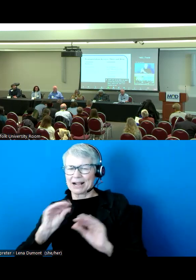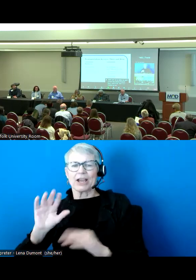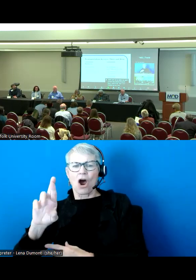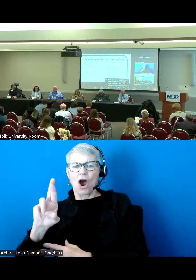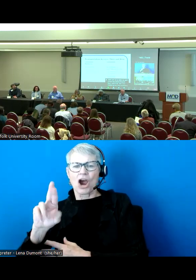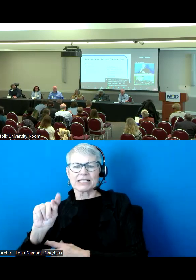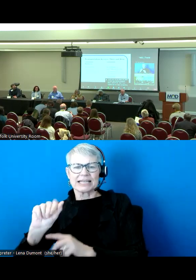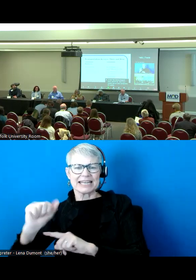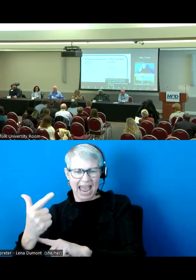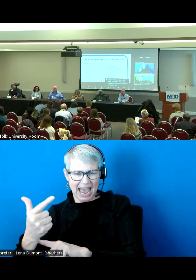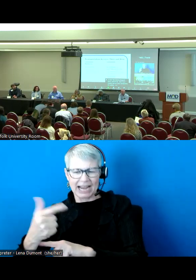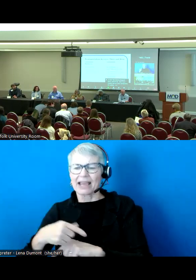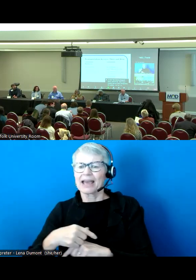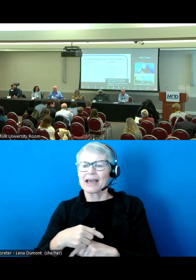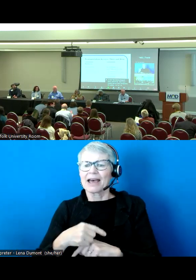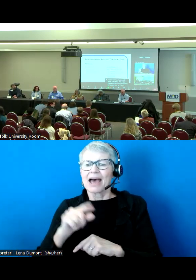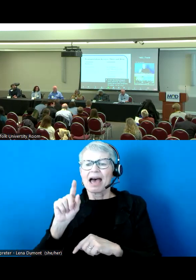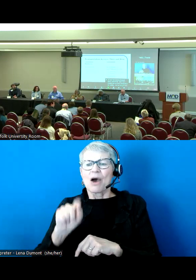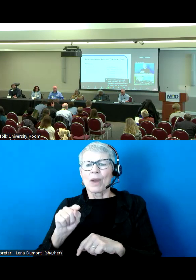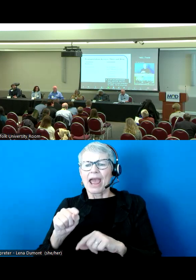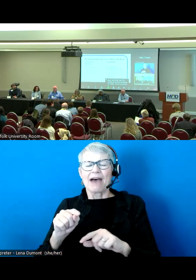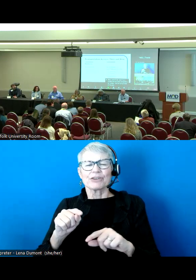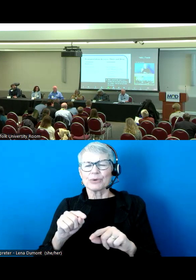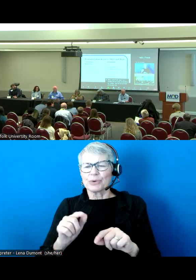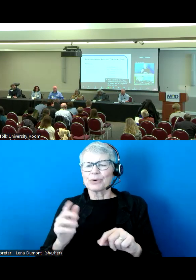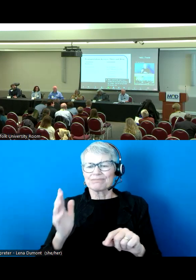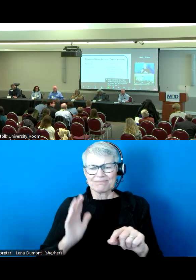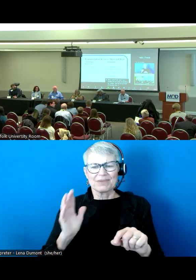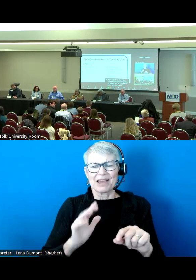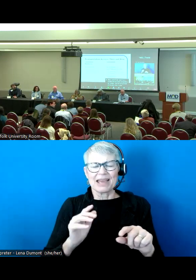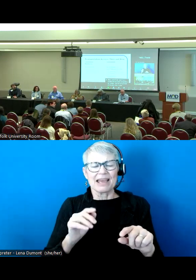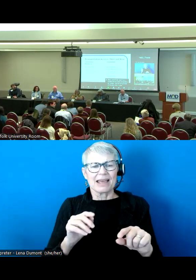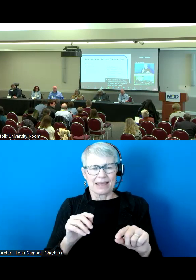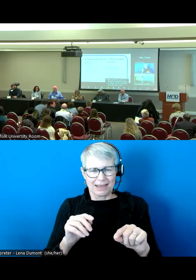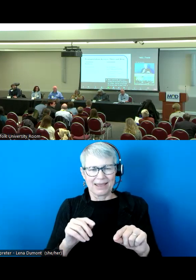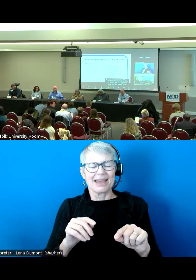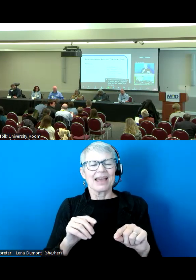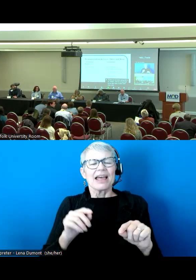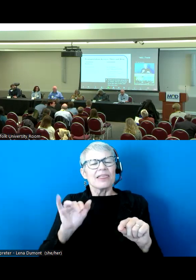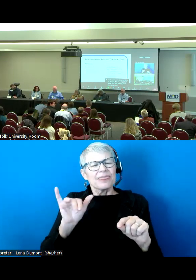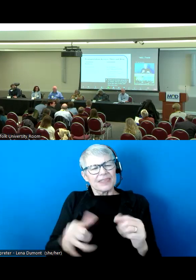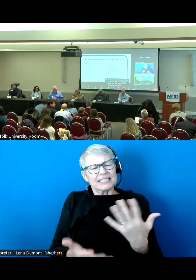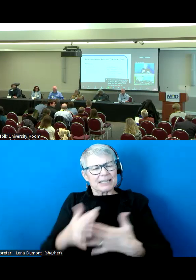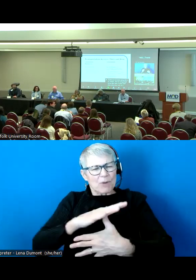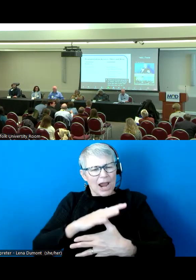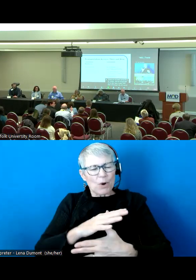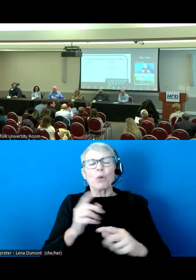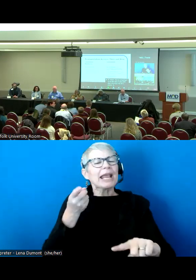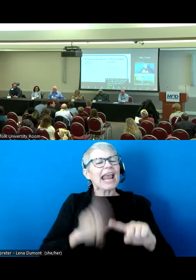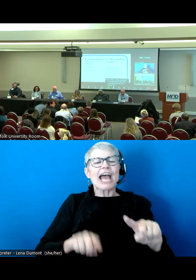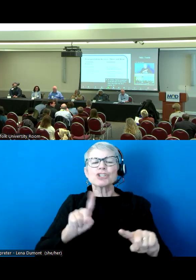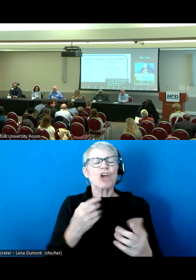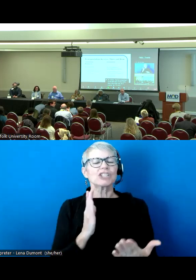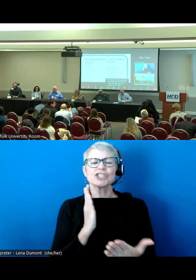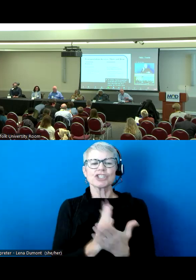early 2000 when this stuff wasn't a priority. So if we don't show up, and if we don't speak out on T